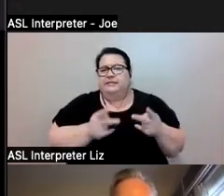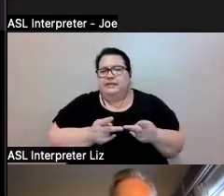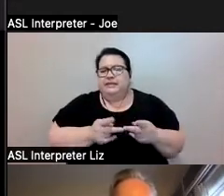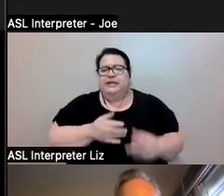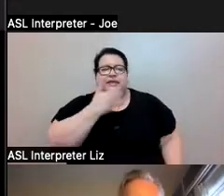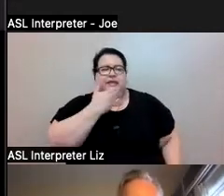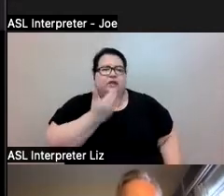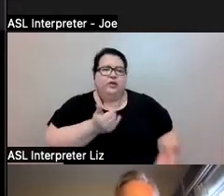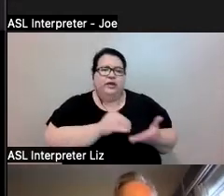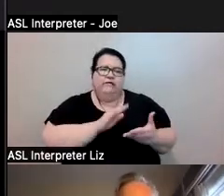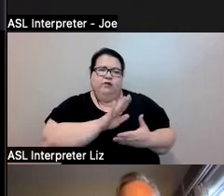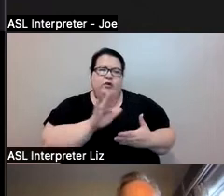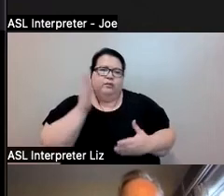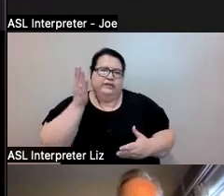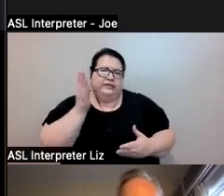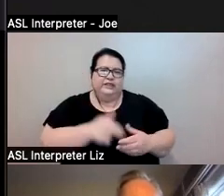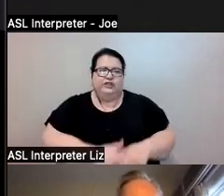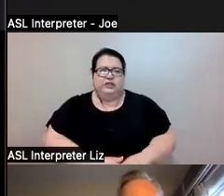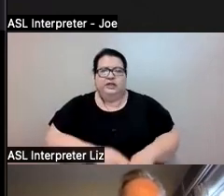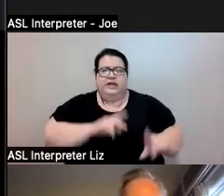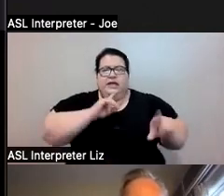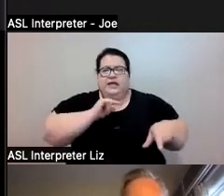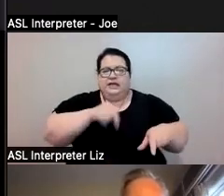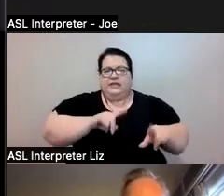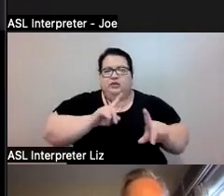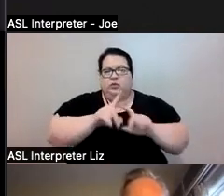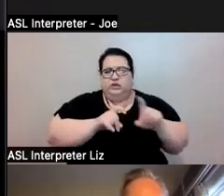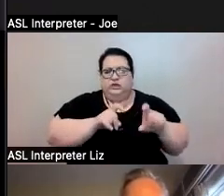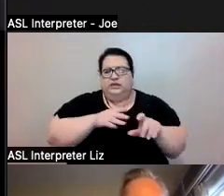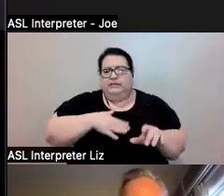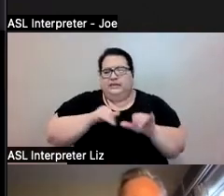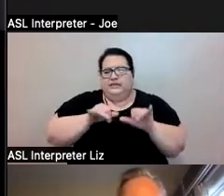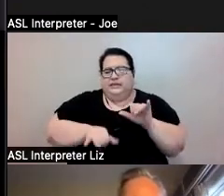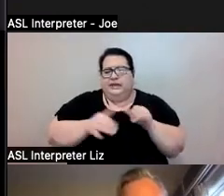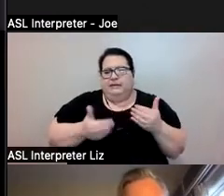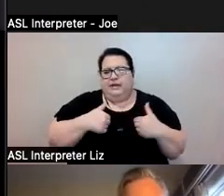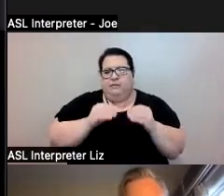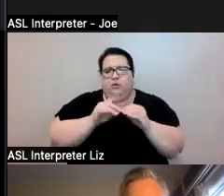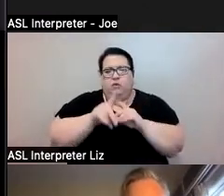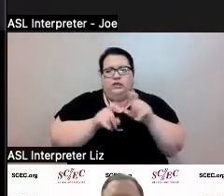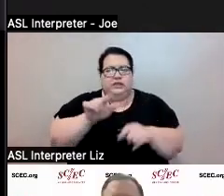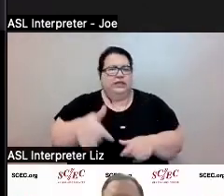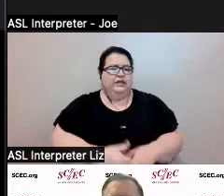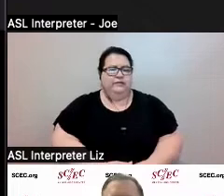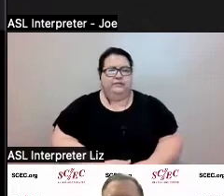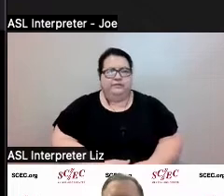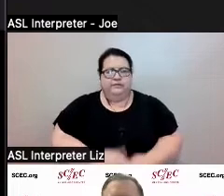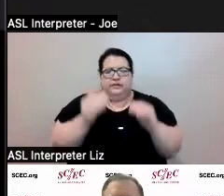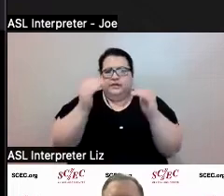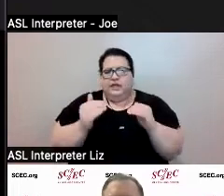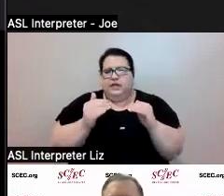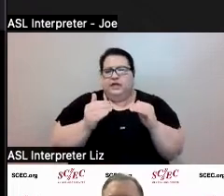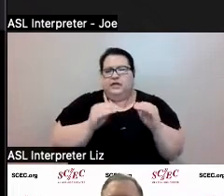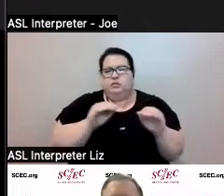again for your presentation and answering these questions. Please stay around. We may have more questions later on. Next up, we'll move to